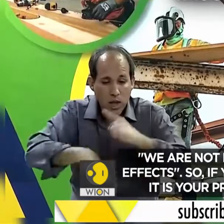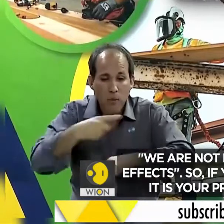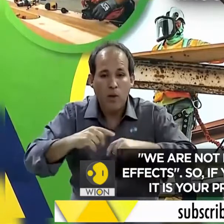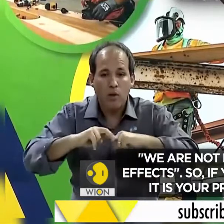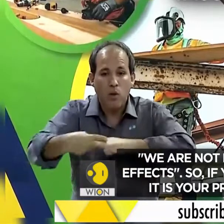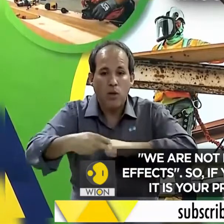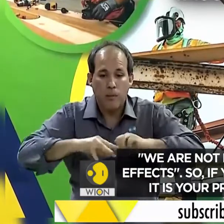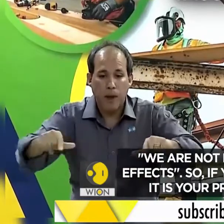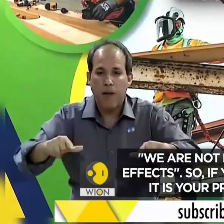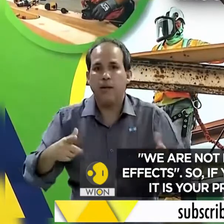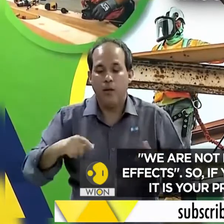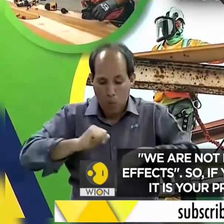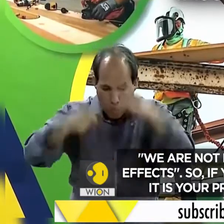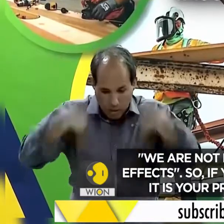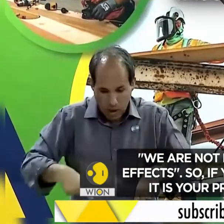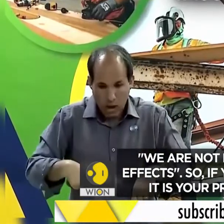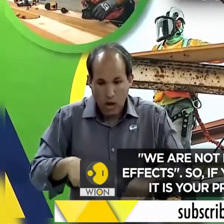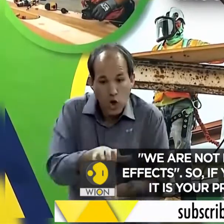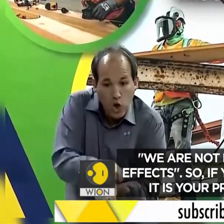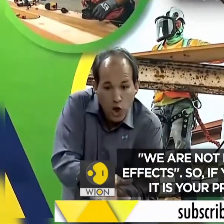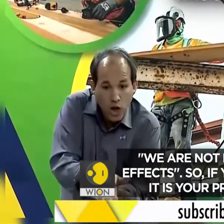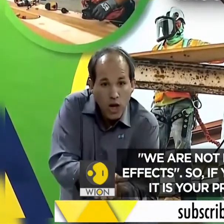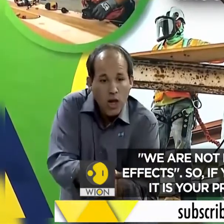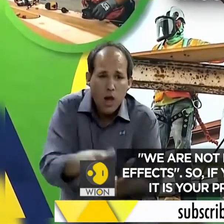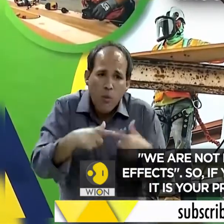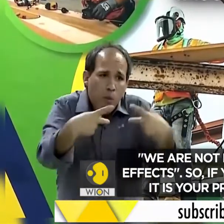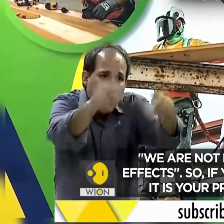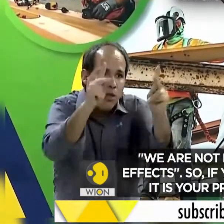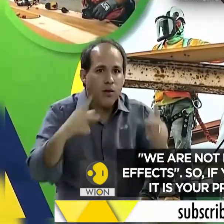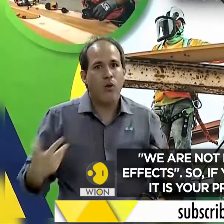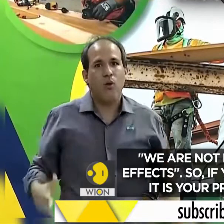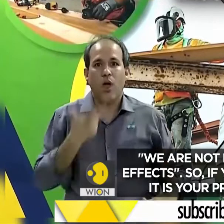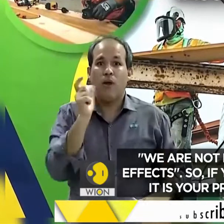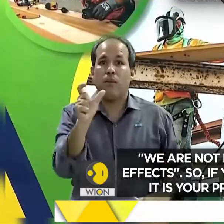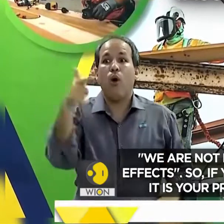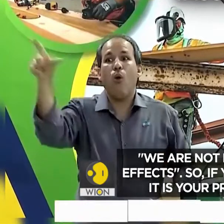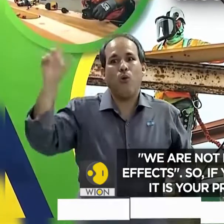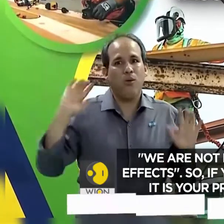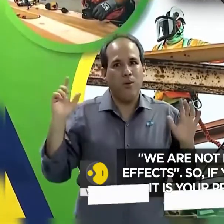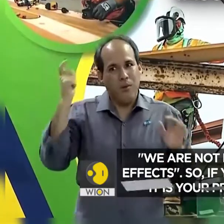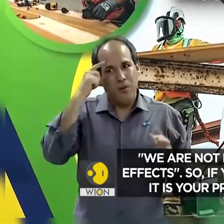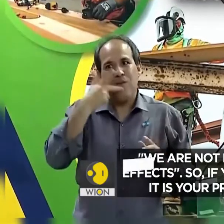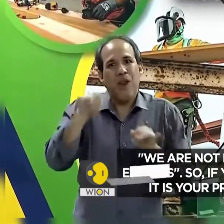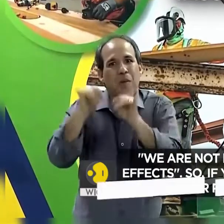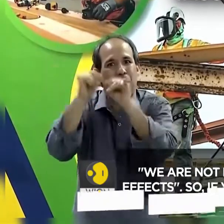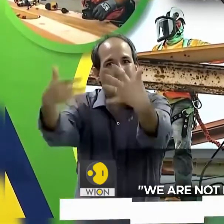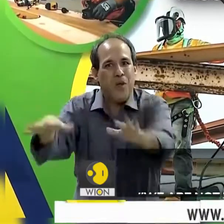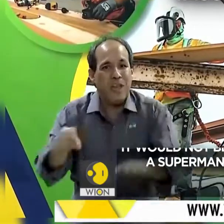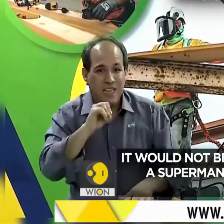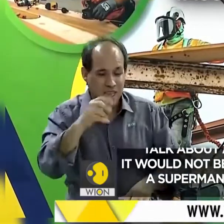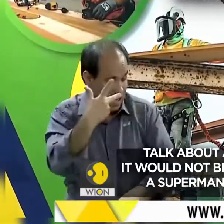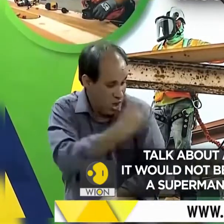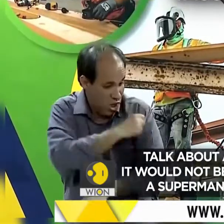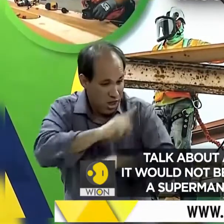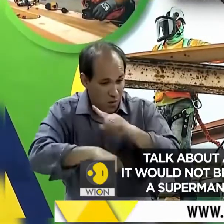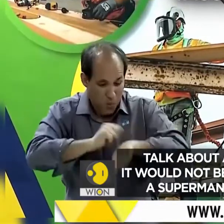not responsible for any side effects. So if you become an alligator, it's your problem. I'm not going to talk about